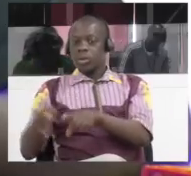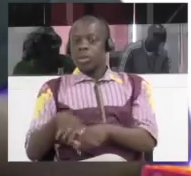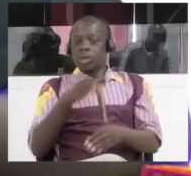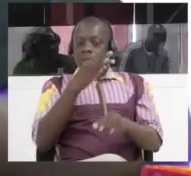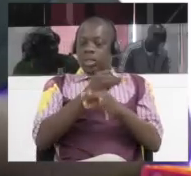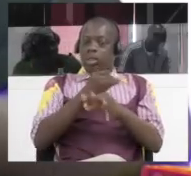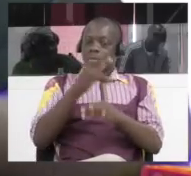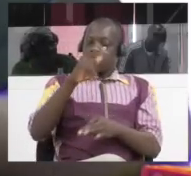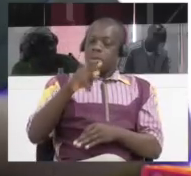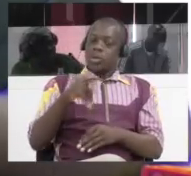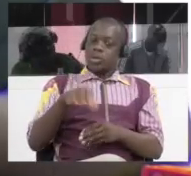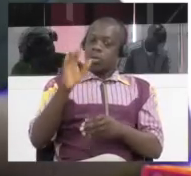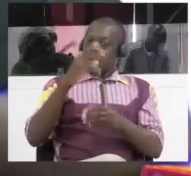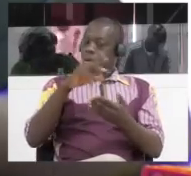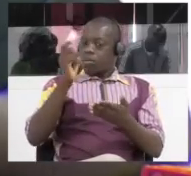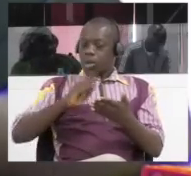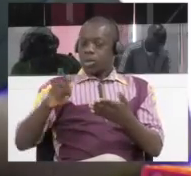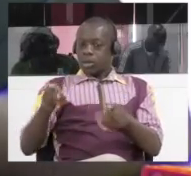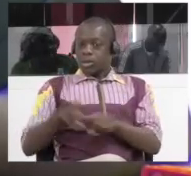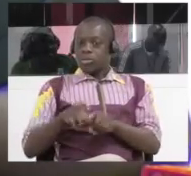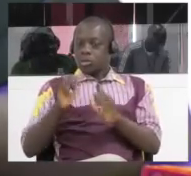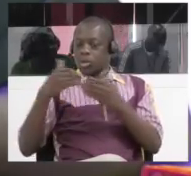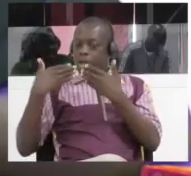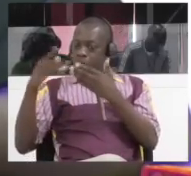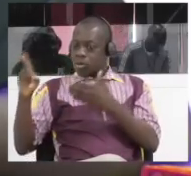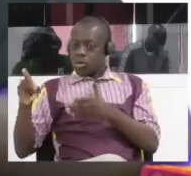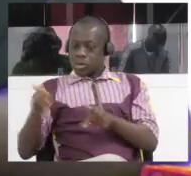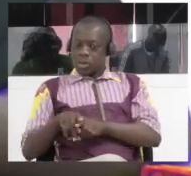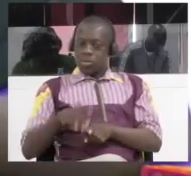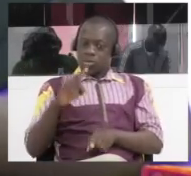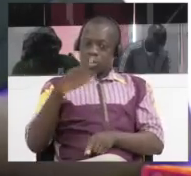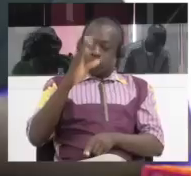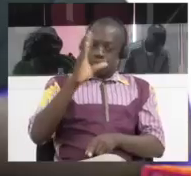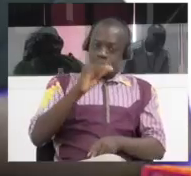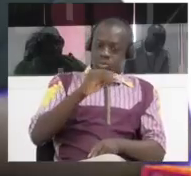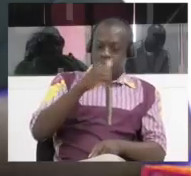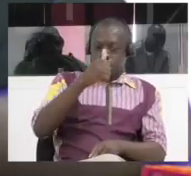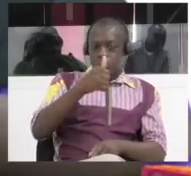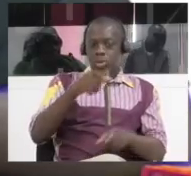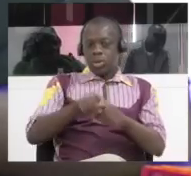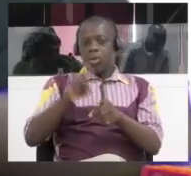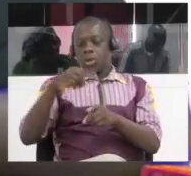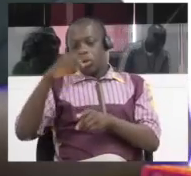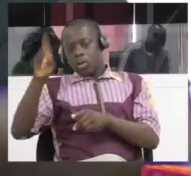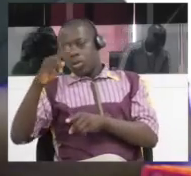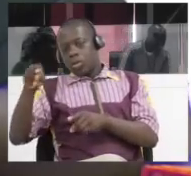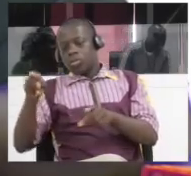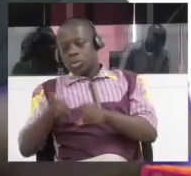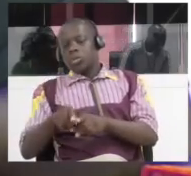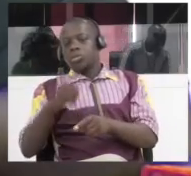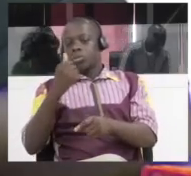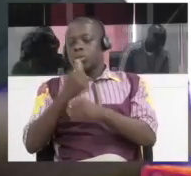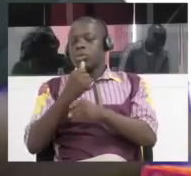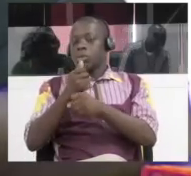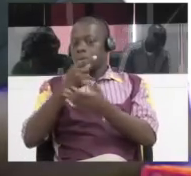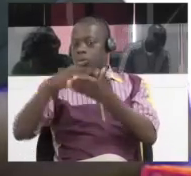told what you did well, what you were short of, and then it could serve as a point to rectify or to adjust